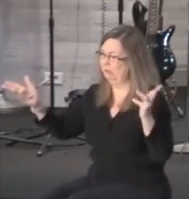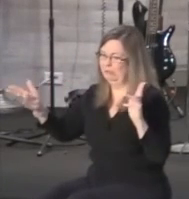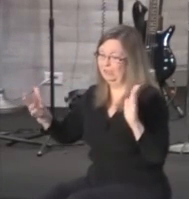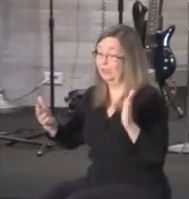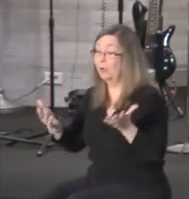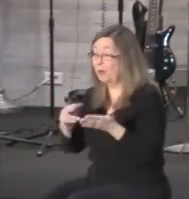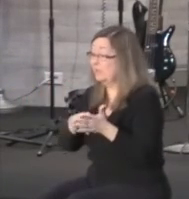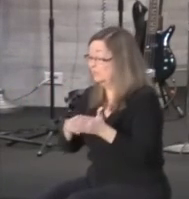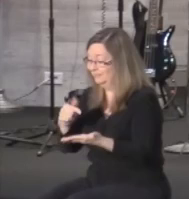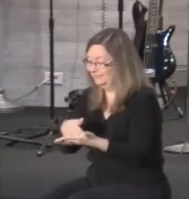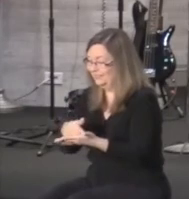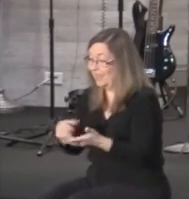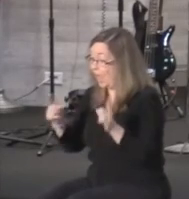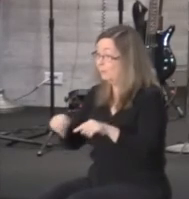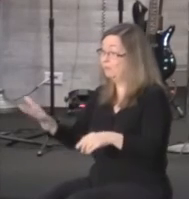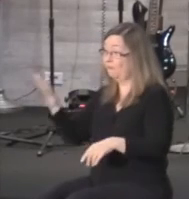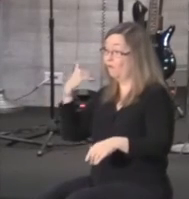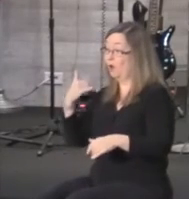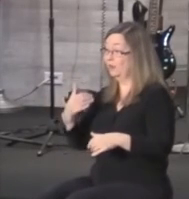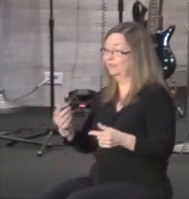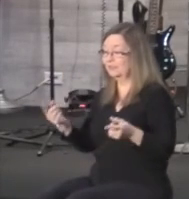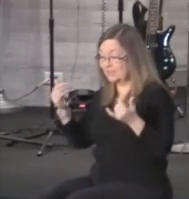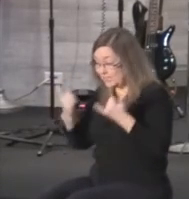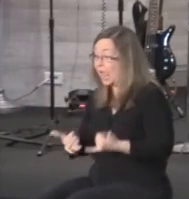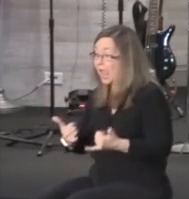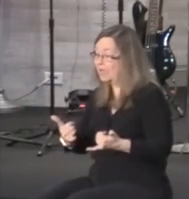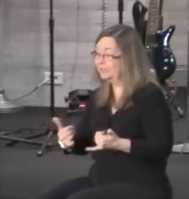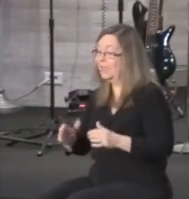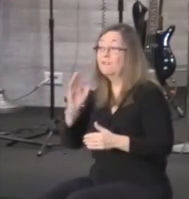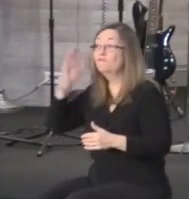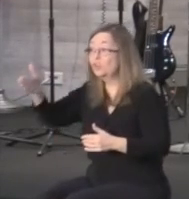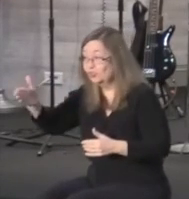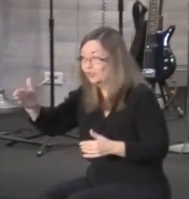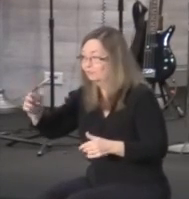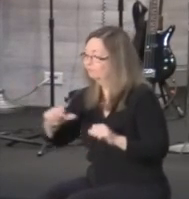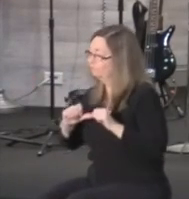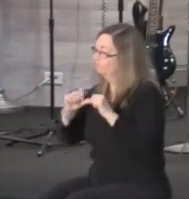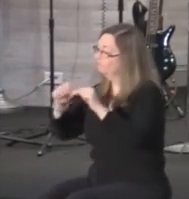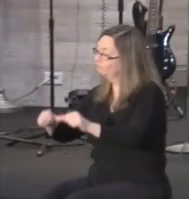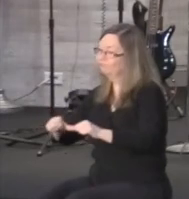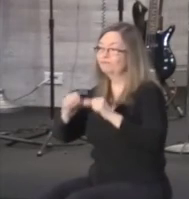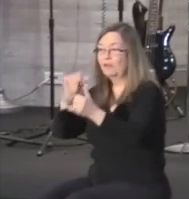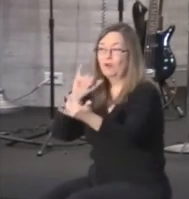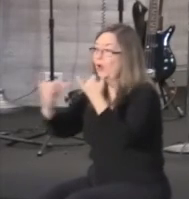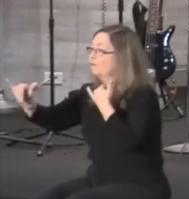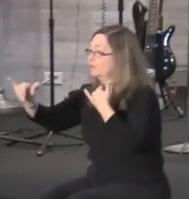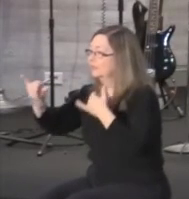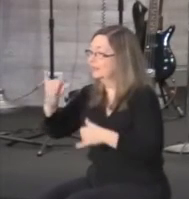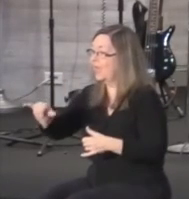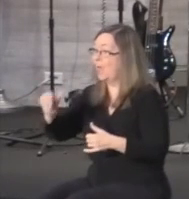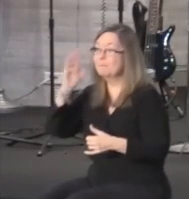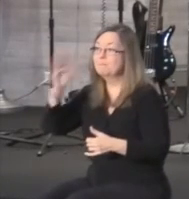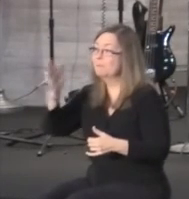Now, here's what it means. It happened in the past. It's present today. It'll be present into the future. It's continuing. It's going forever. The message